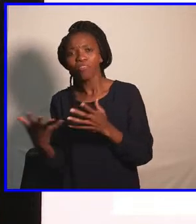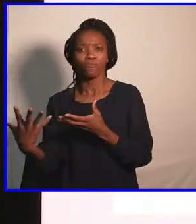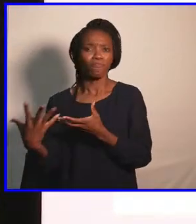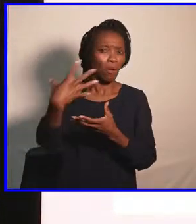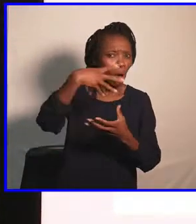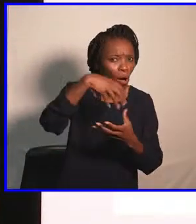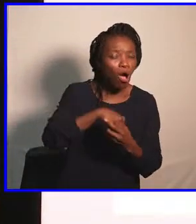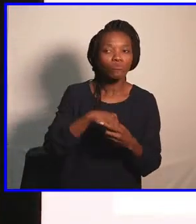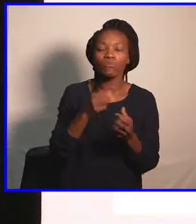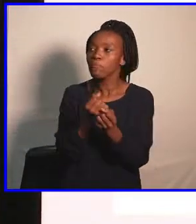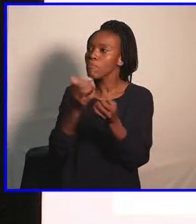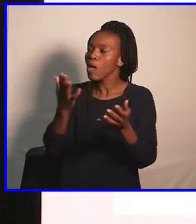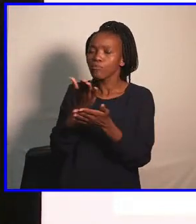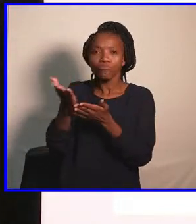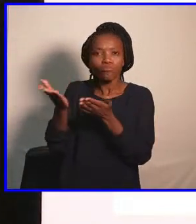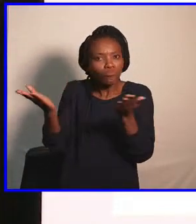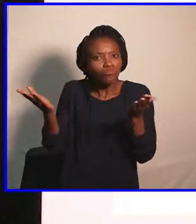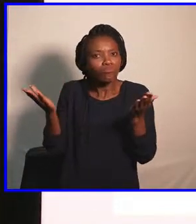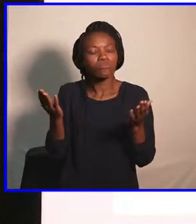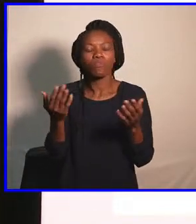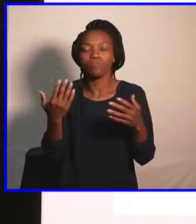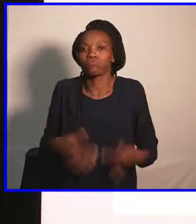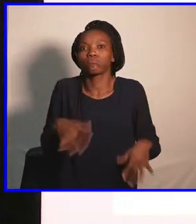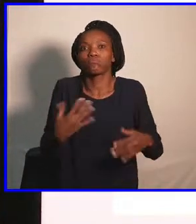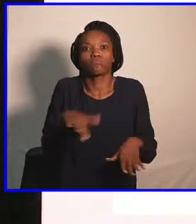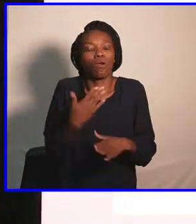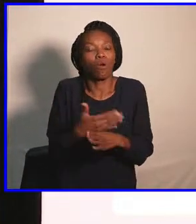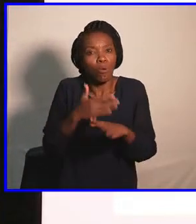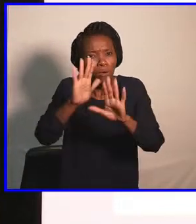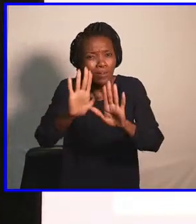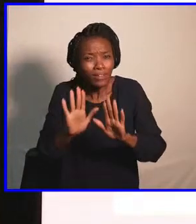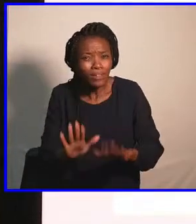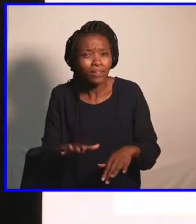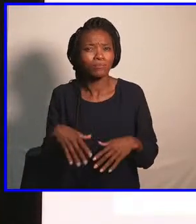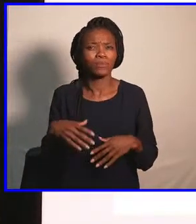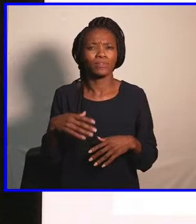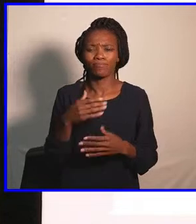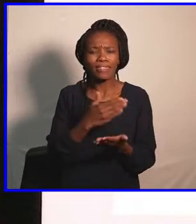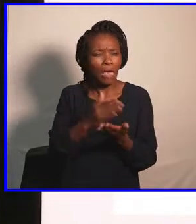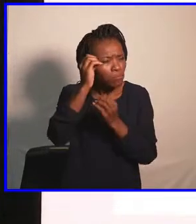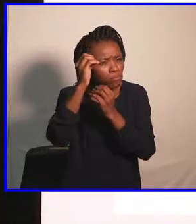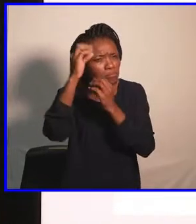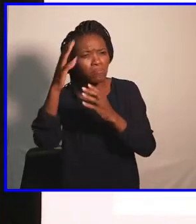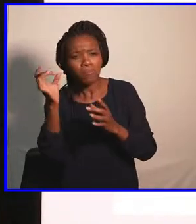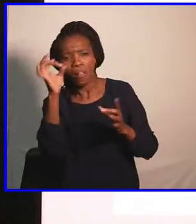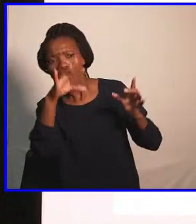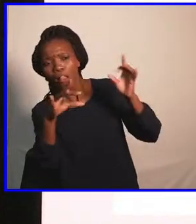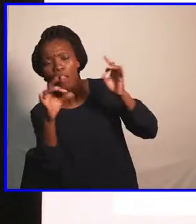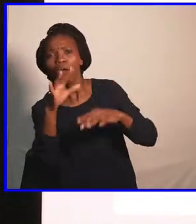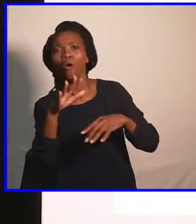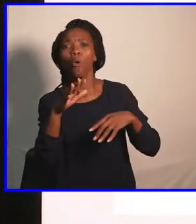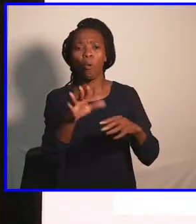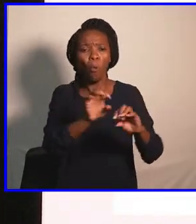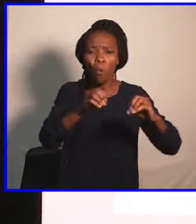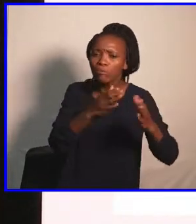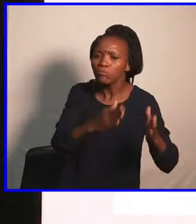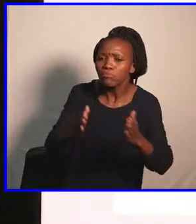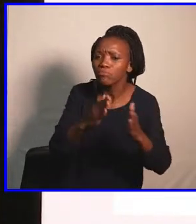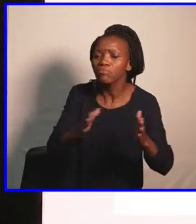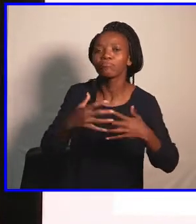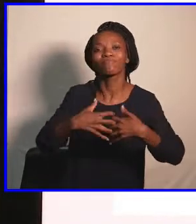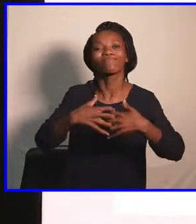just did the most wonderful task intellectually and organizationally of setting up